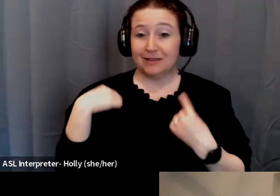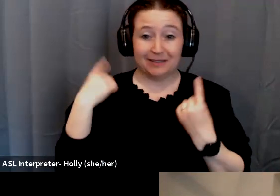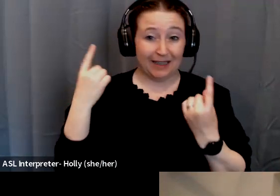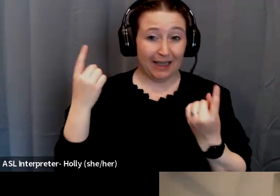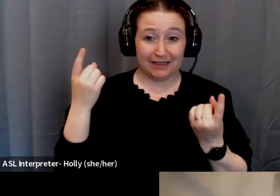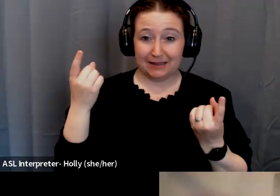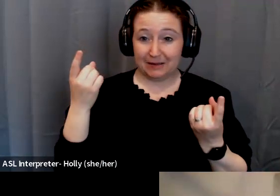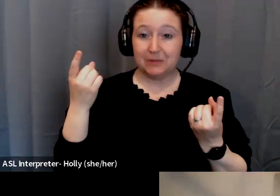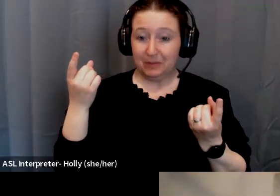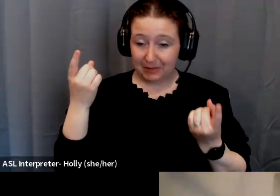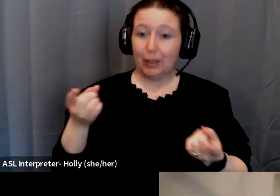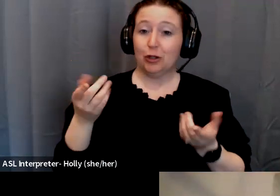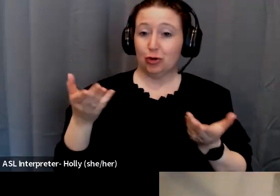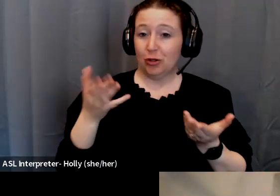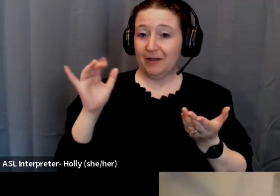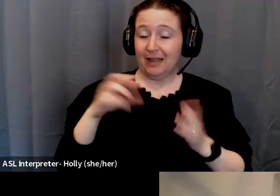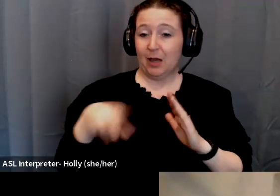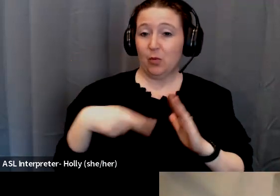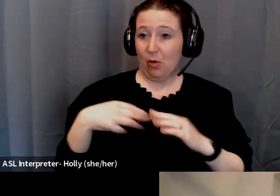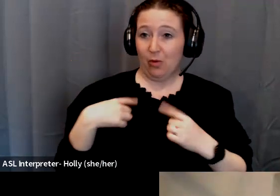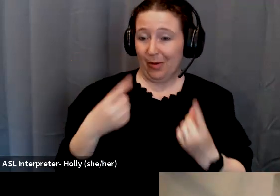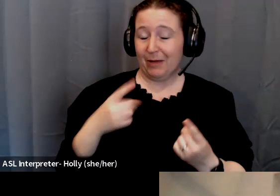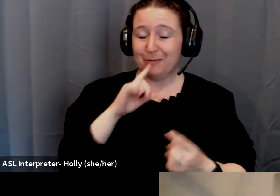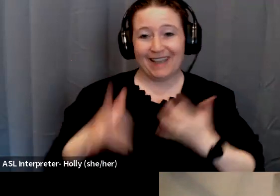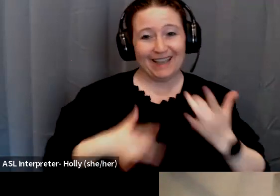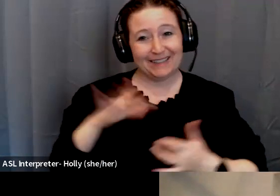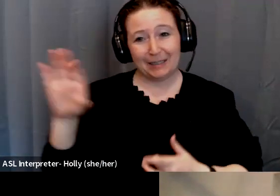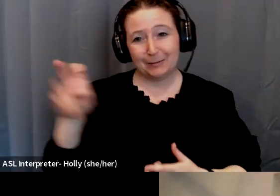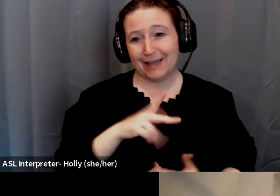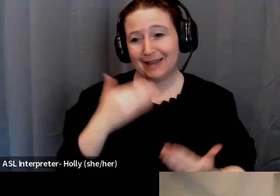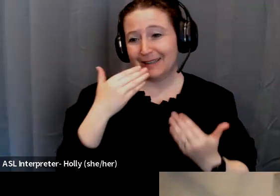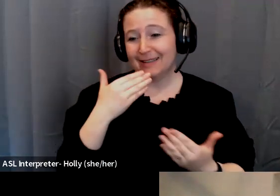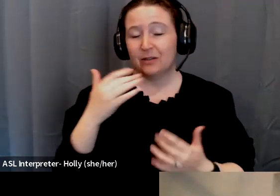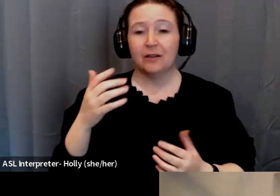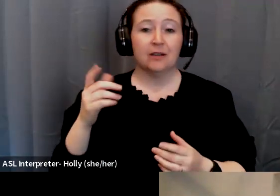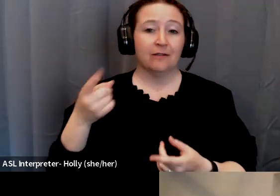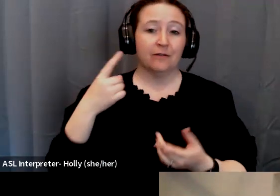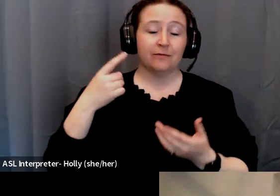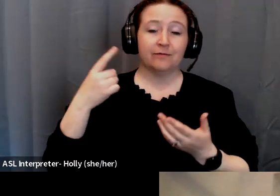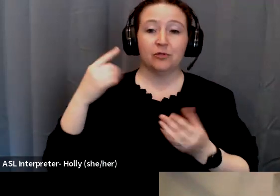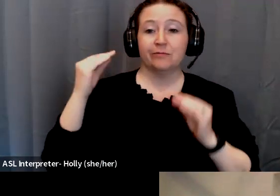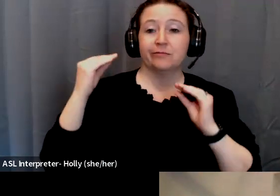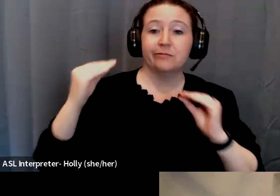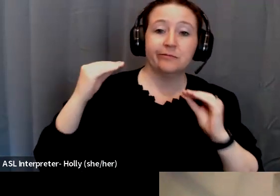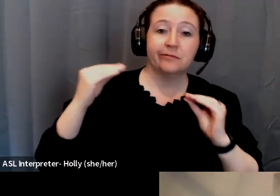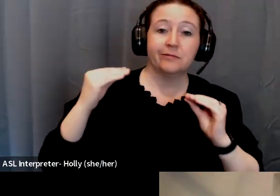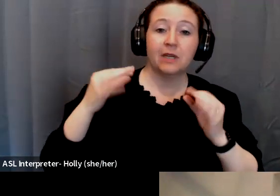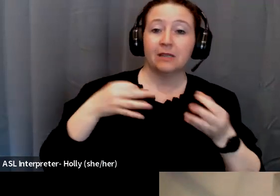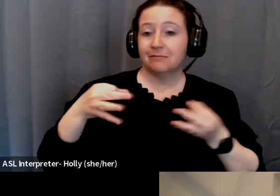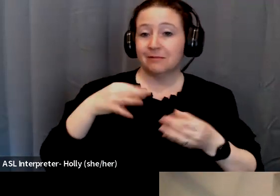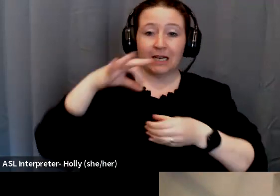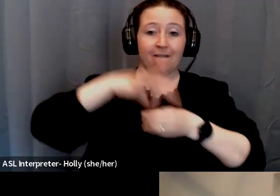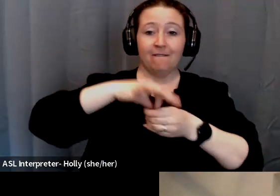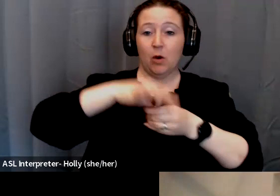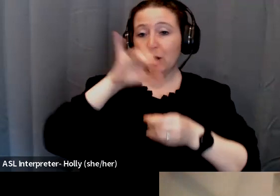us in the past, and we are so excited to have you back to talk us through voting at